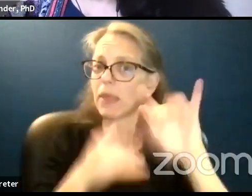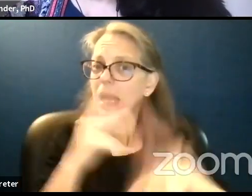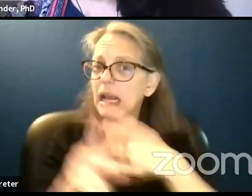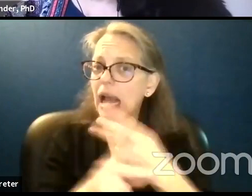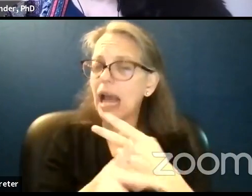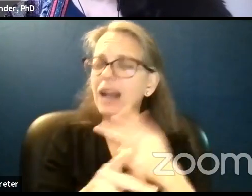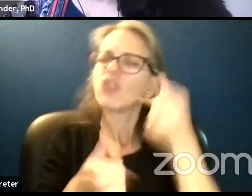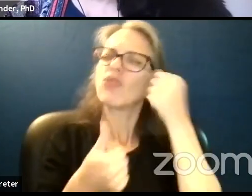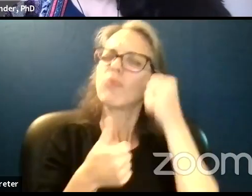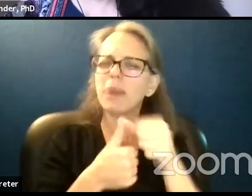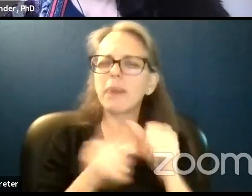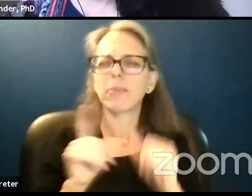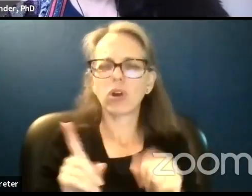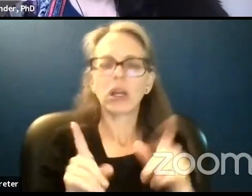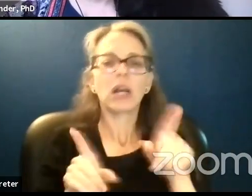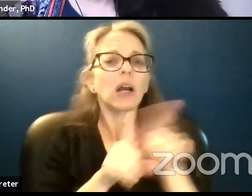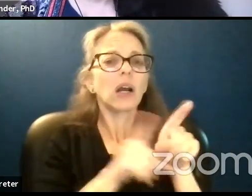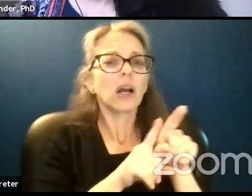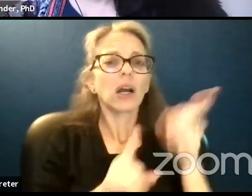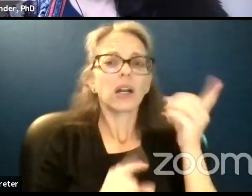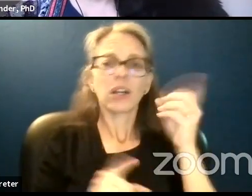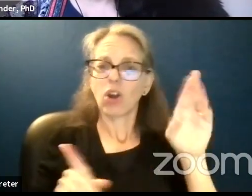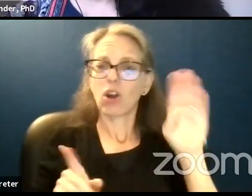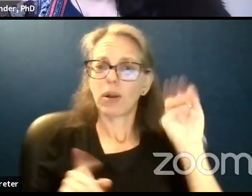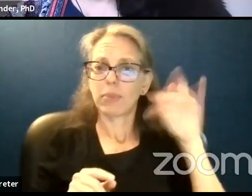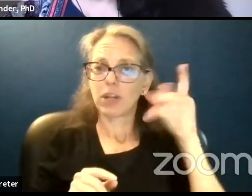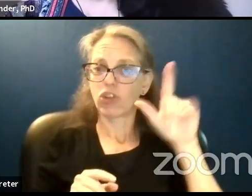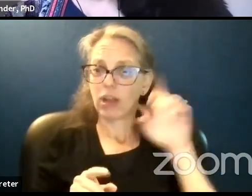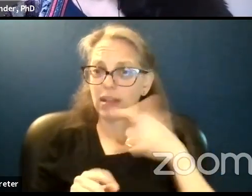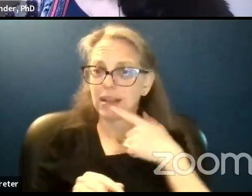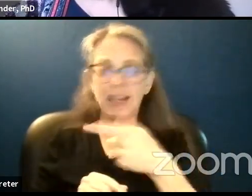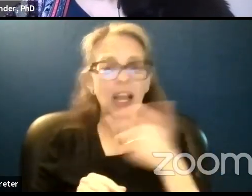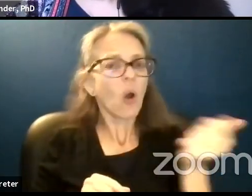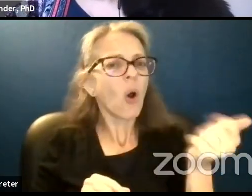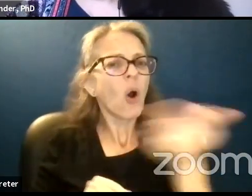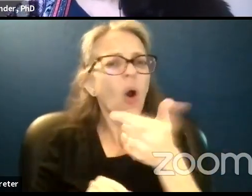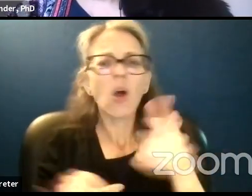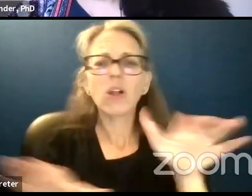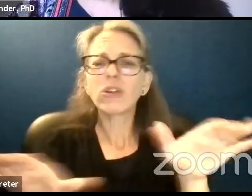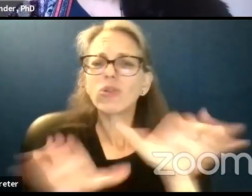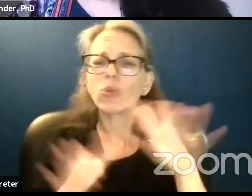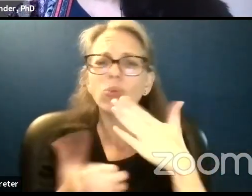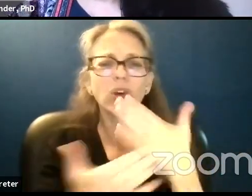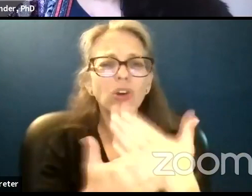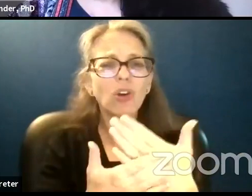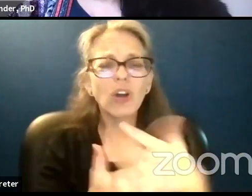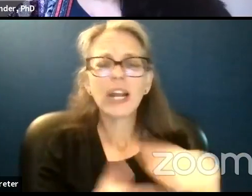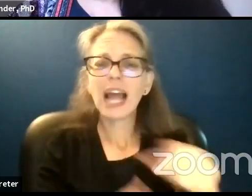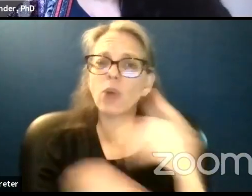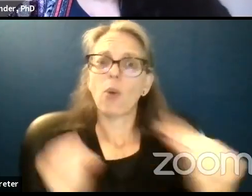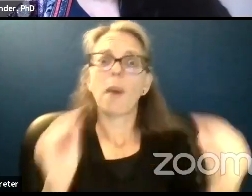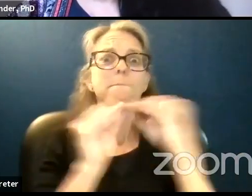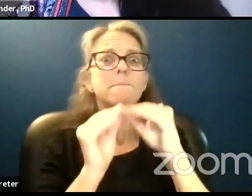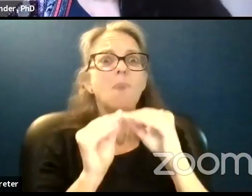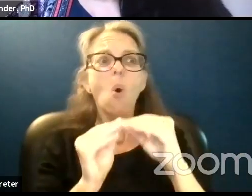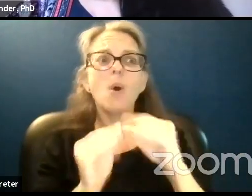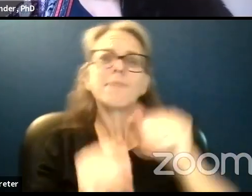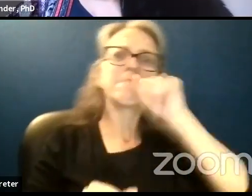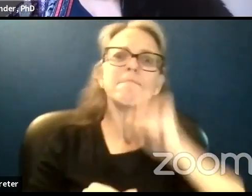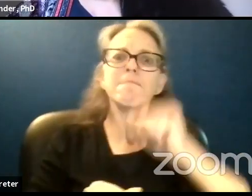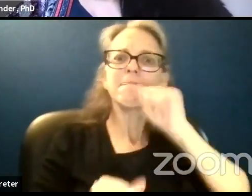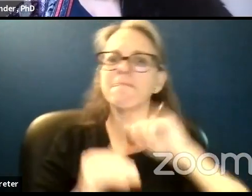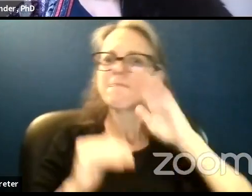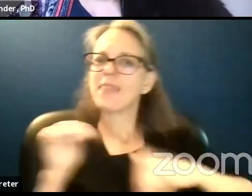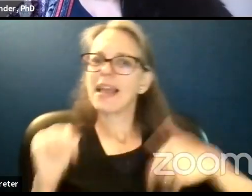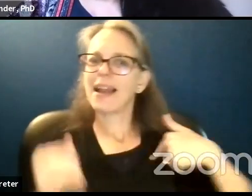And the other thing, like Dr. Michelle said, is that you are all doing great. And you're way more resilient than we are, you know,